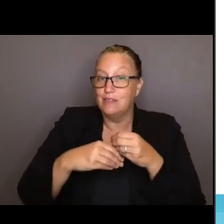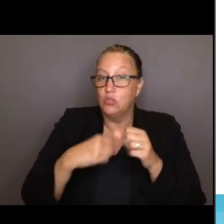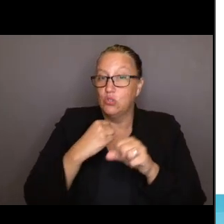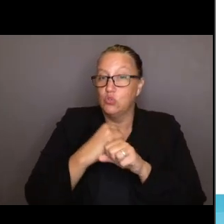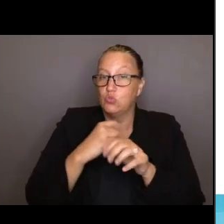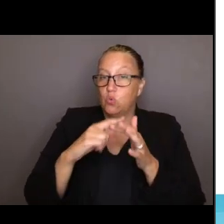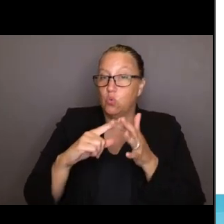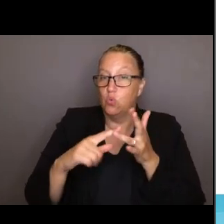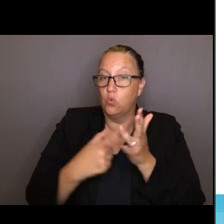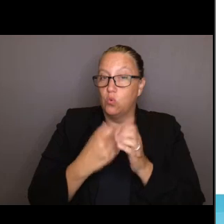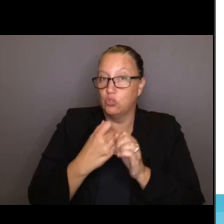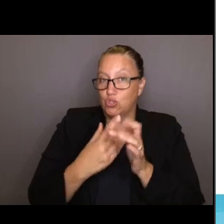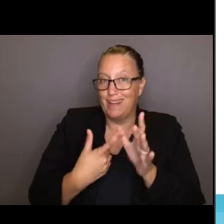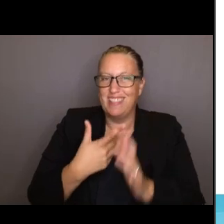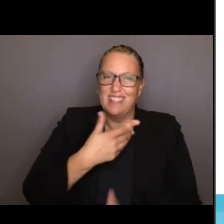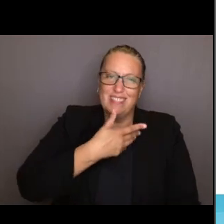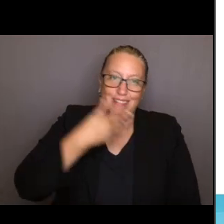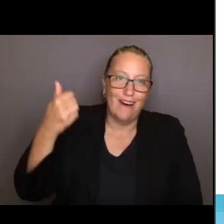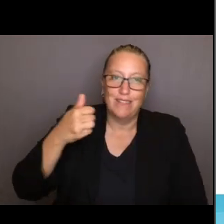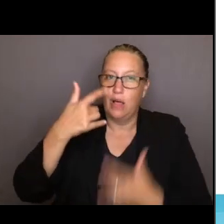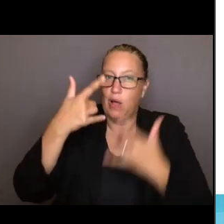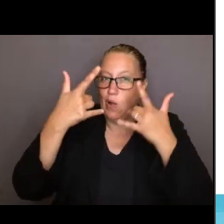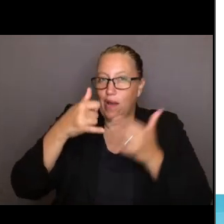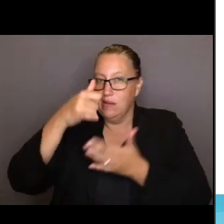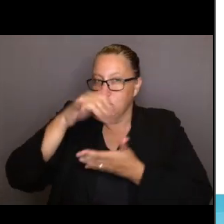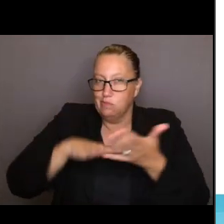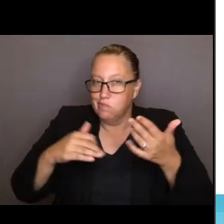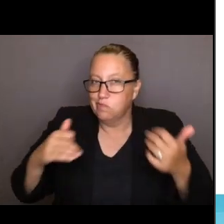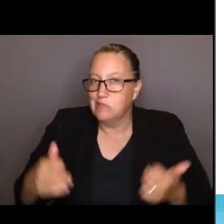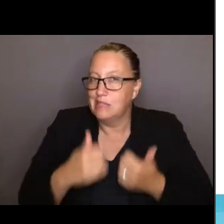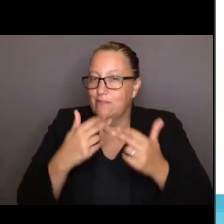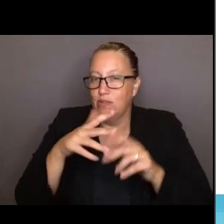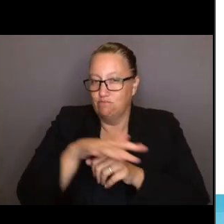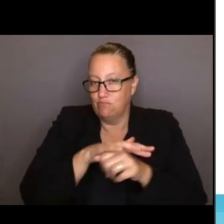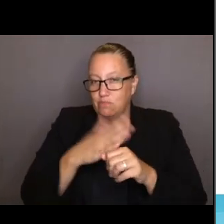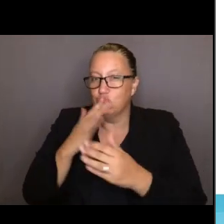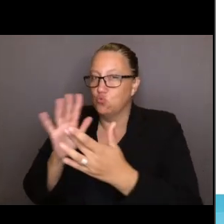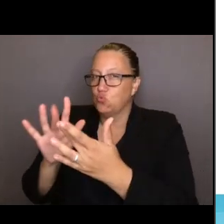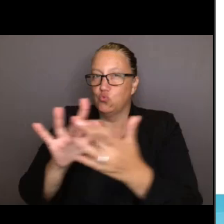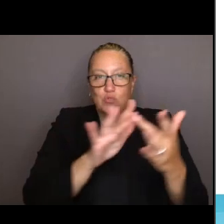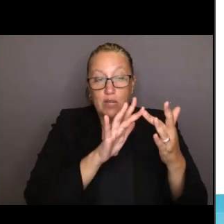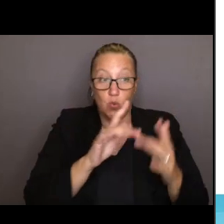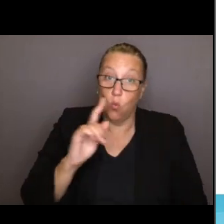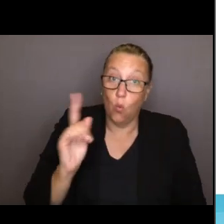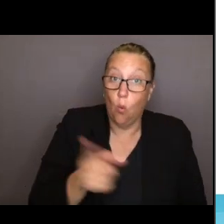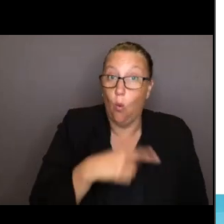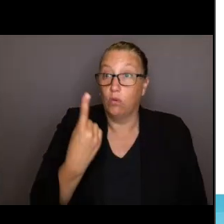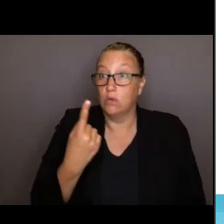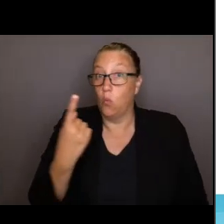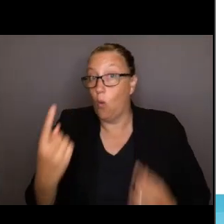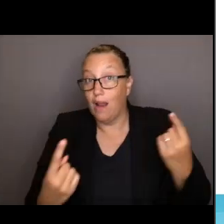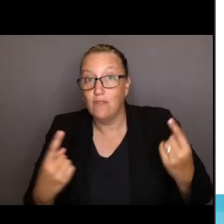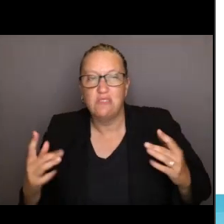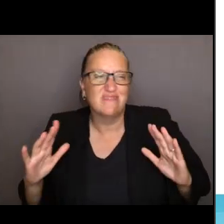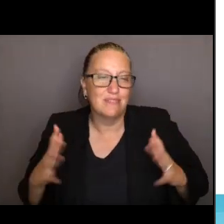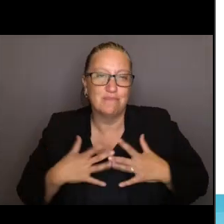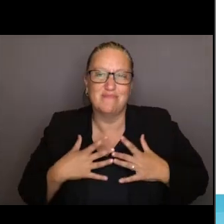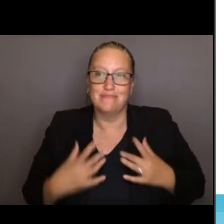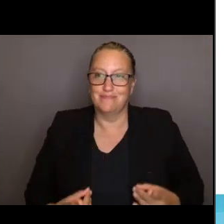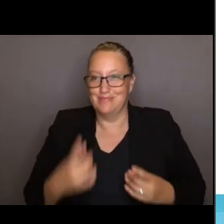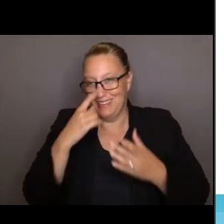this department as well. So feel free to reach out to one of us, all of us. We're here to assist. So those